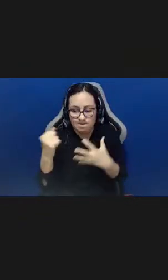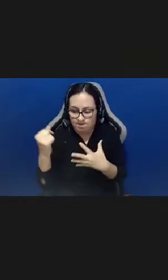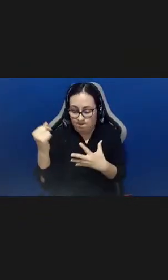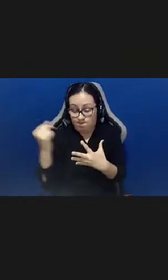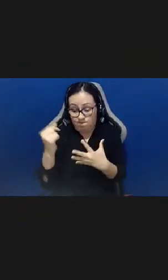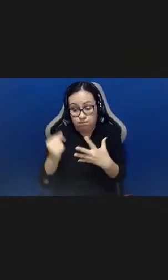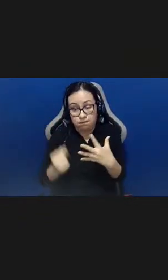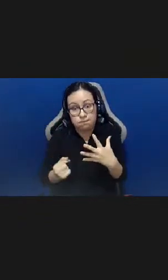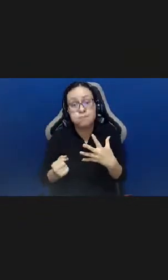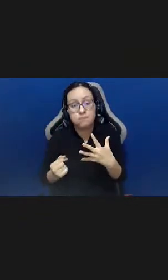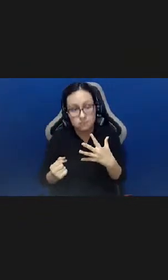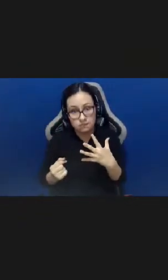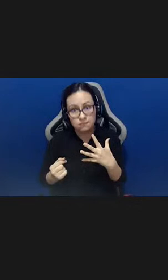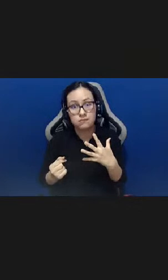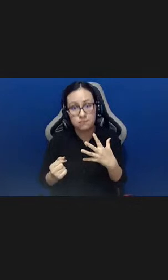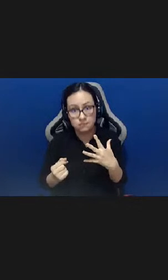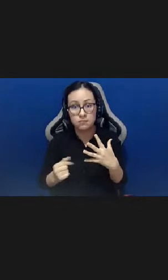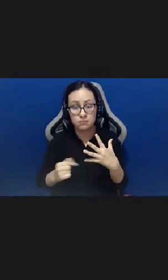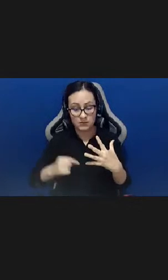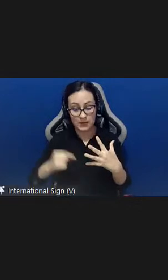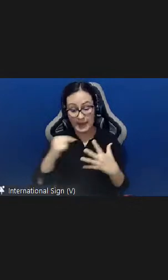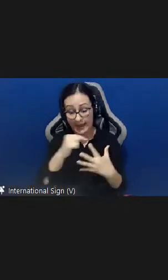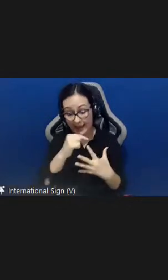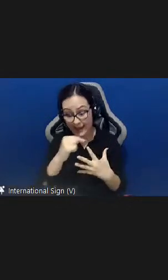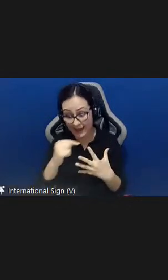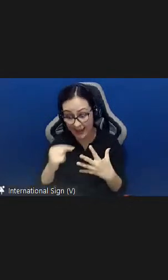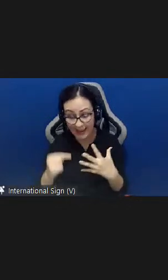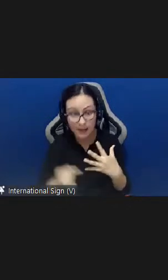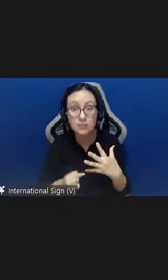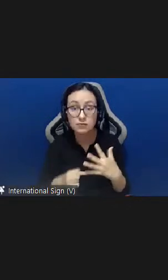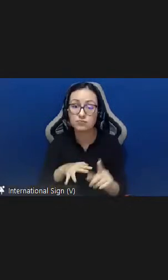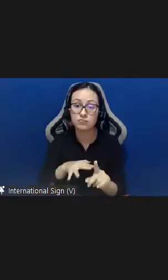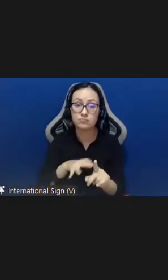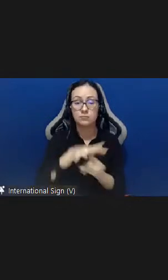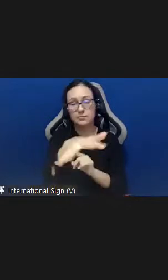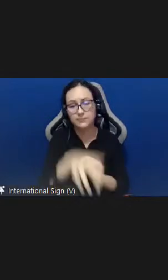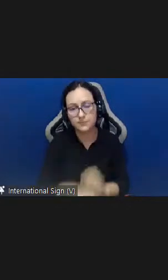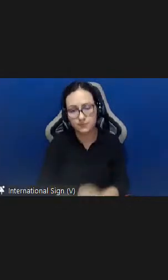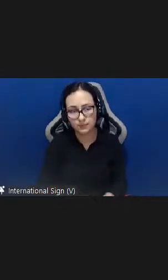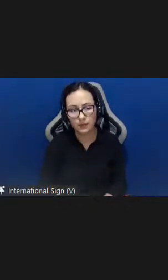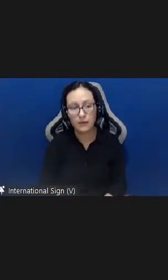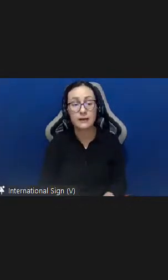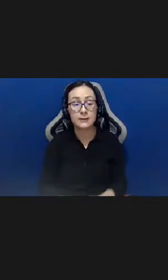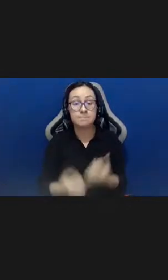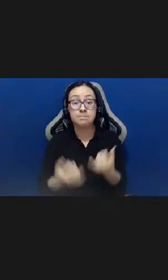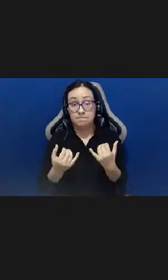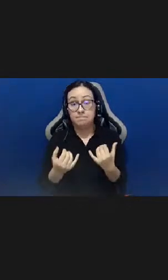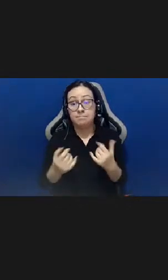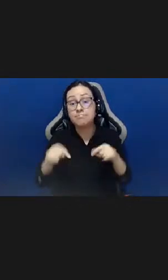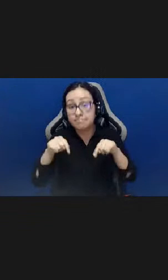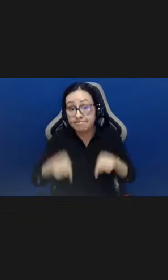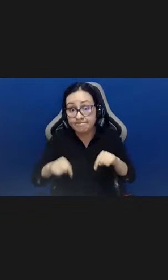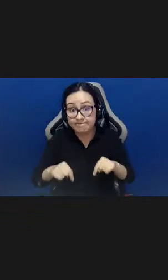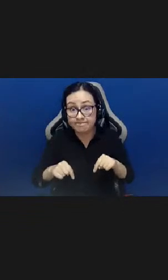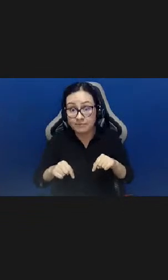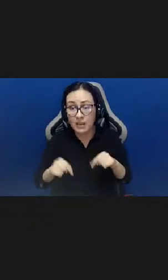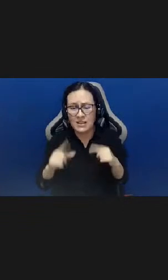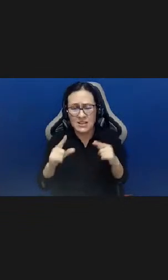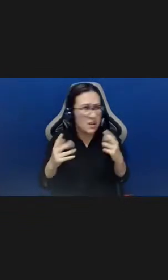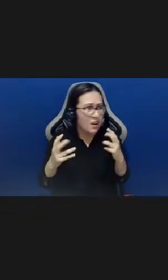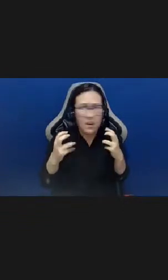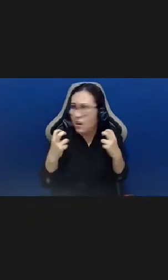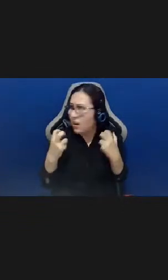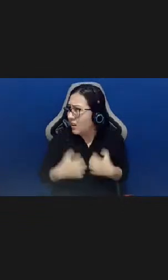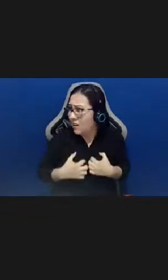seeing a new rare forms of psychosis and other neurocognitive disorders